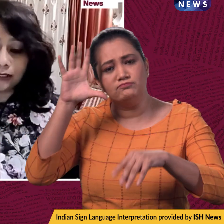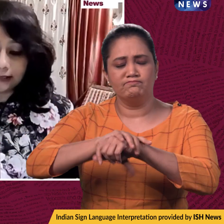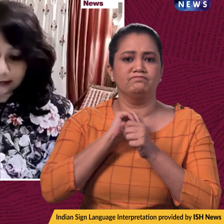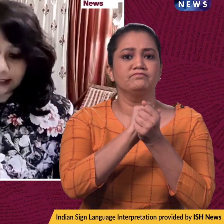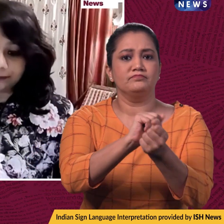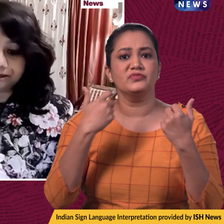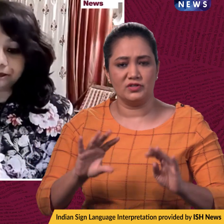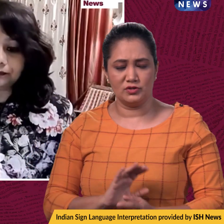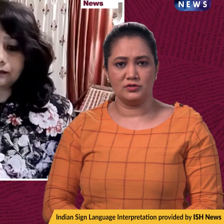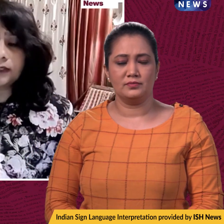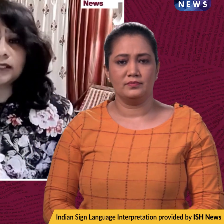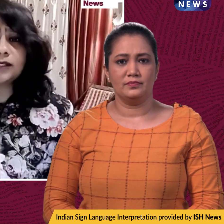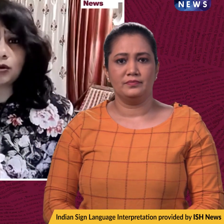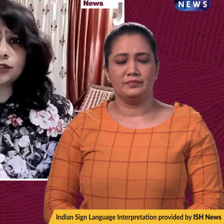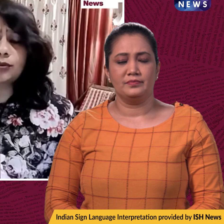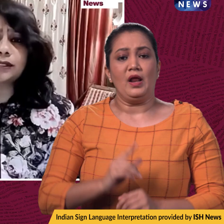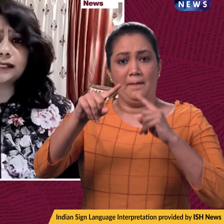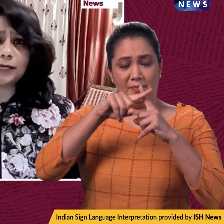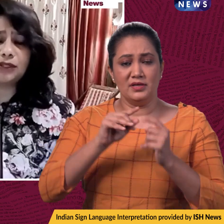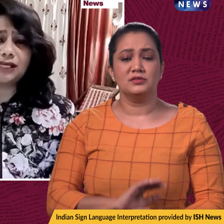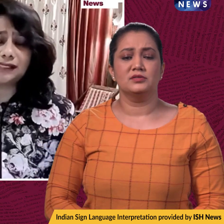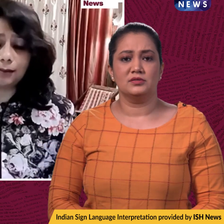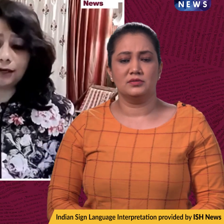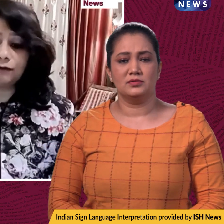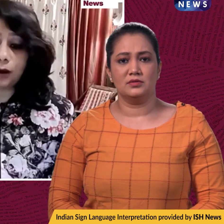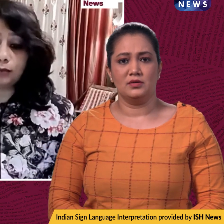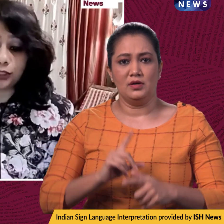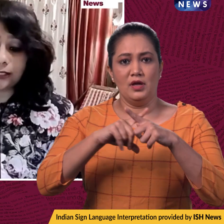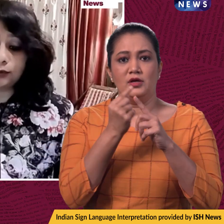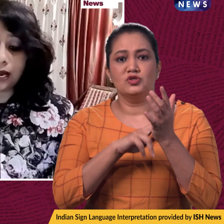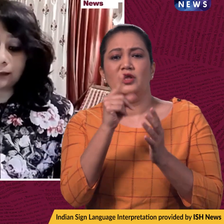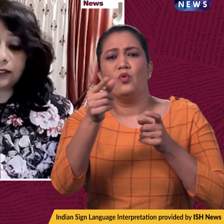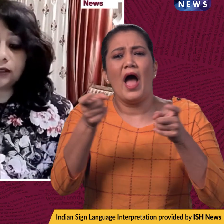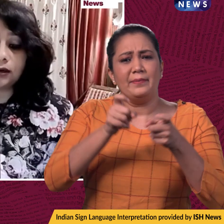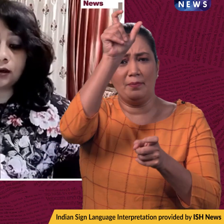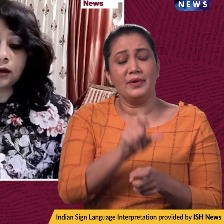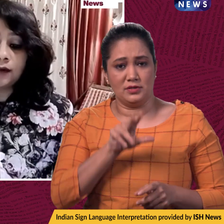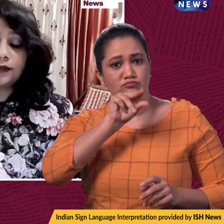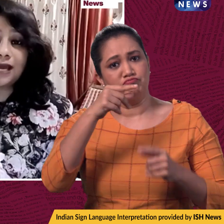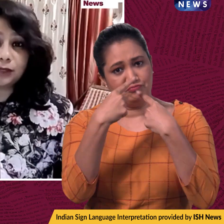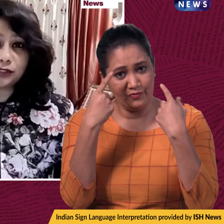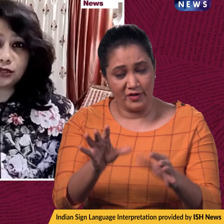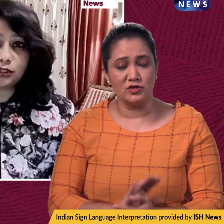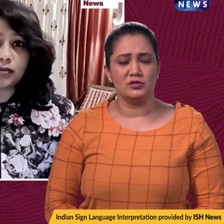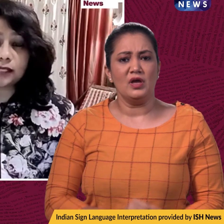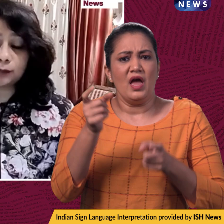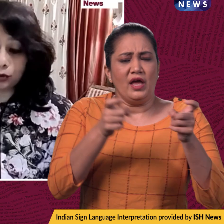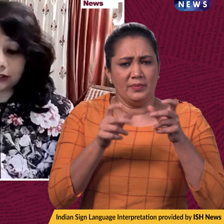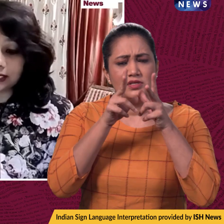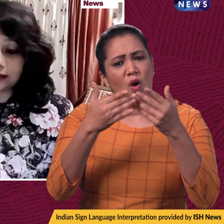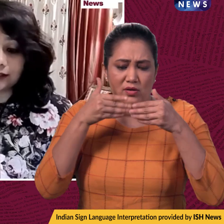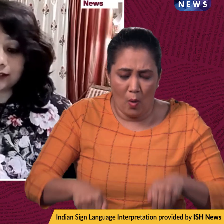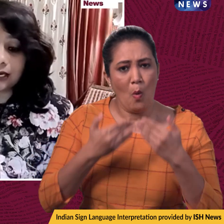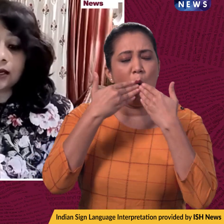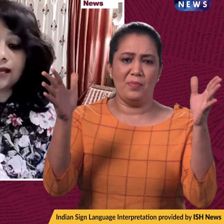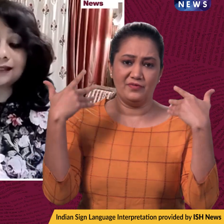JNU yesterday. There's also a statement that's come in from JNU admin. The administration has broken